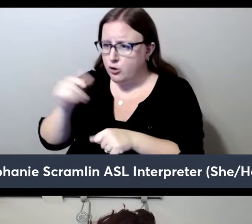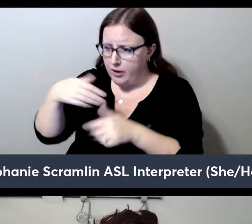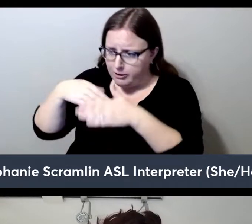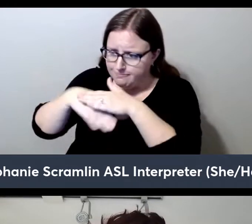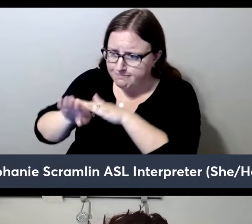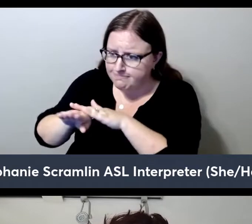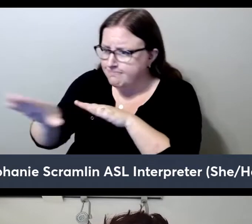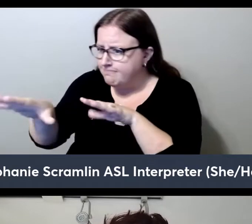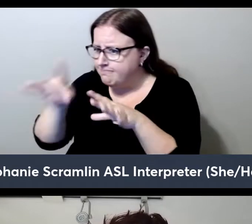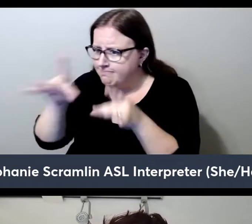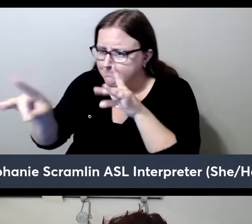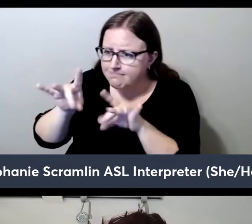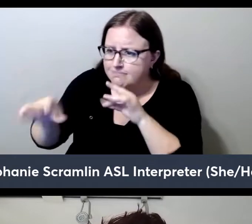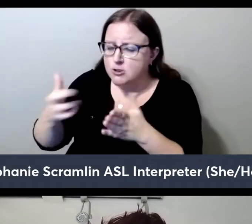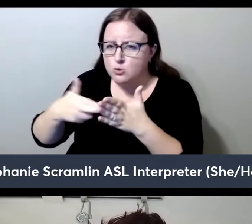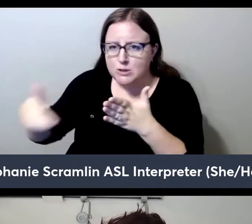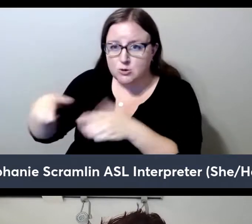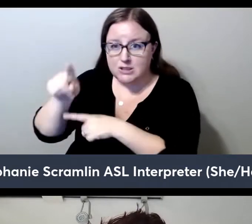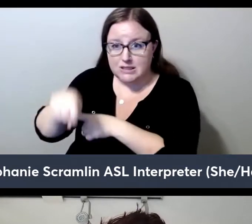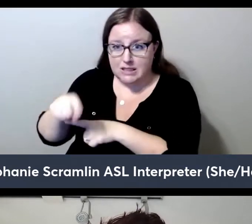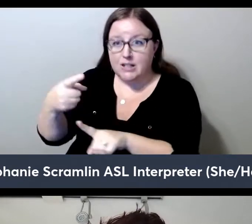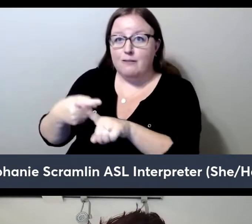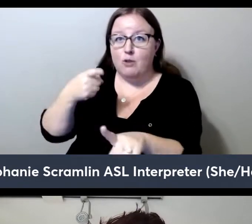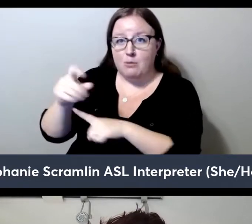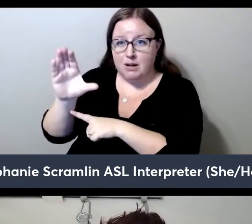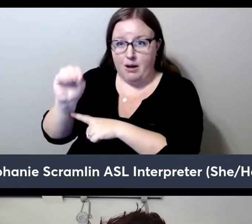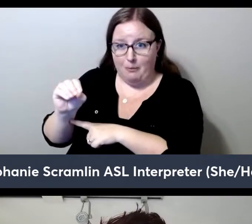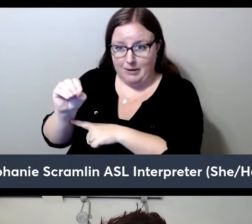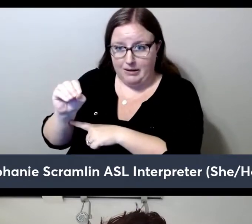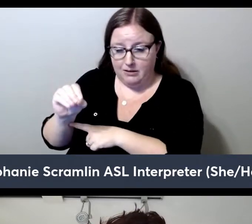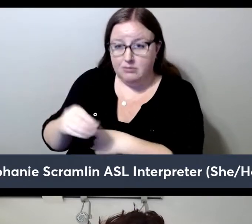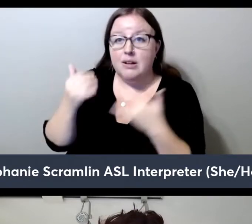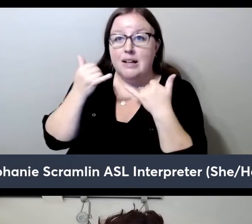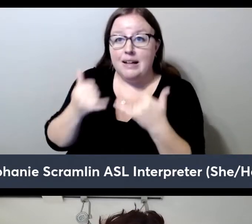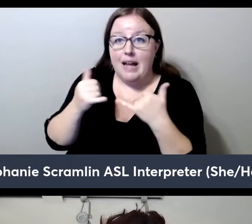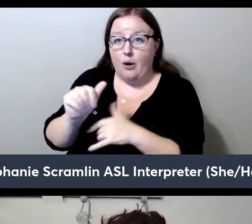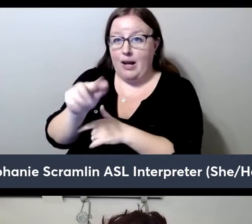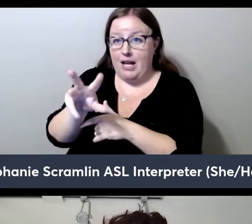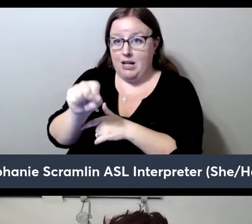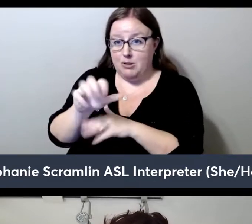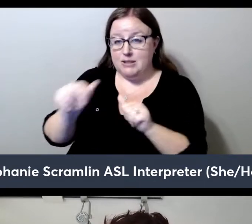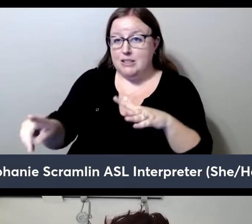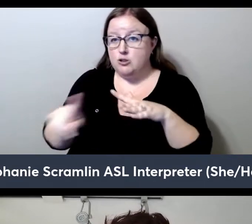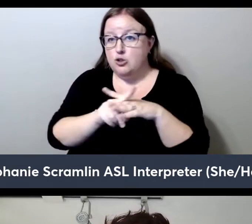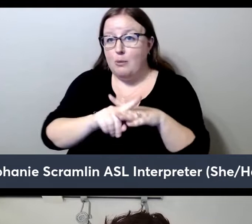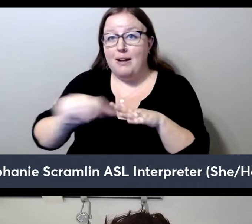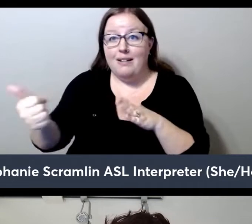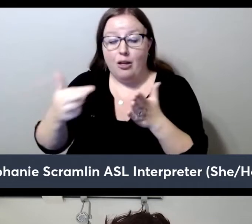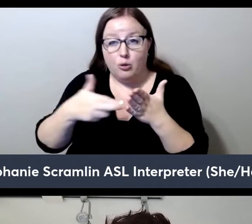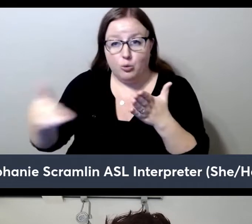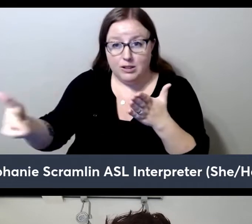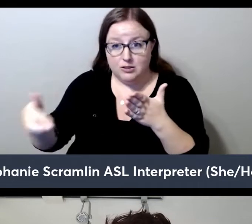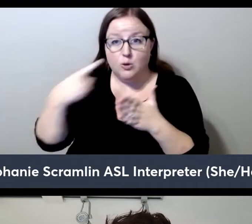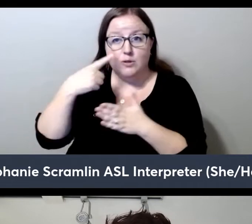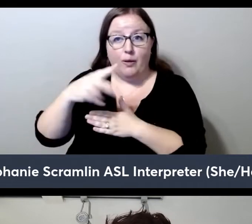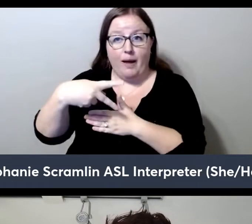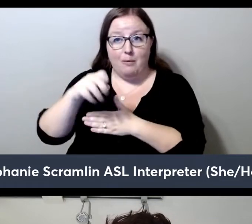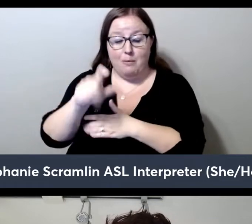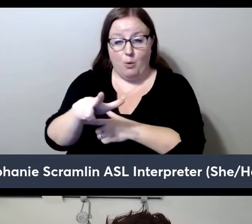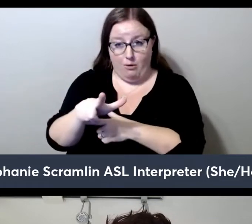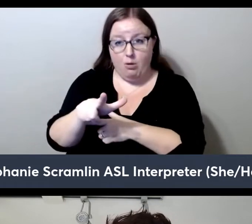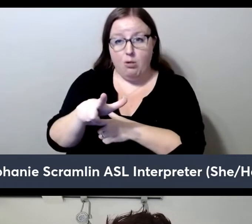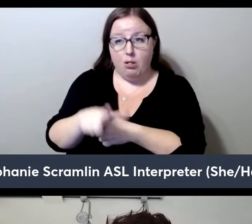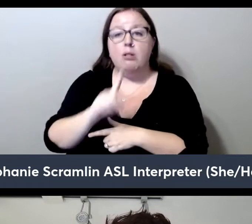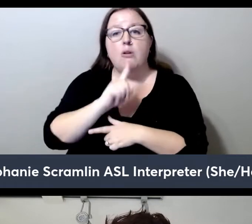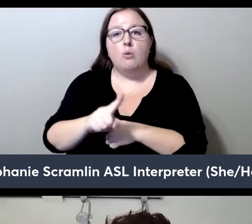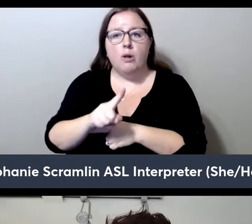resources from the company. And now AWS can show up as another resource in that portal, and it'll go